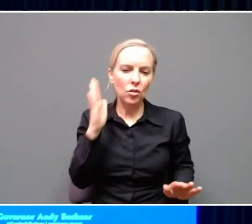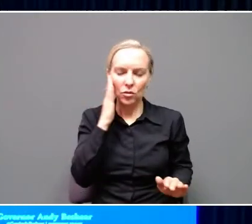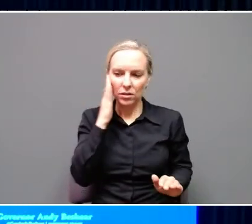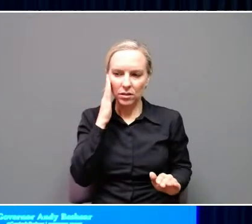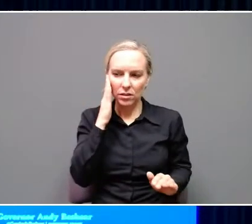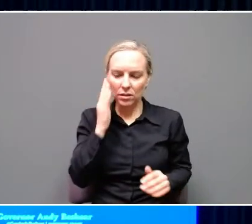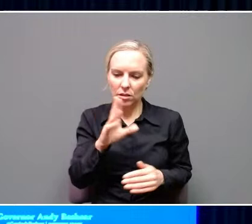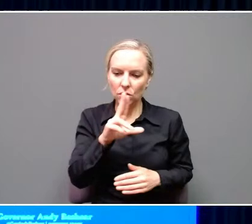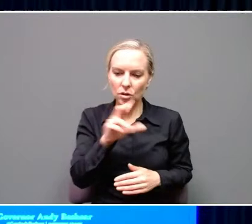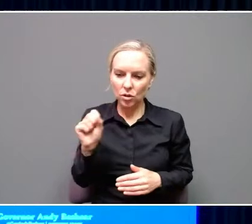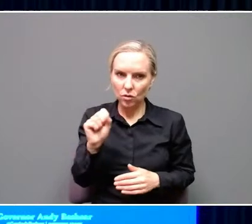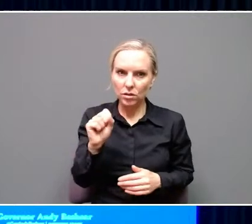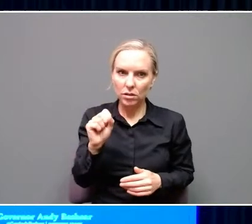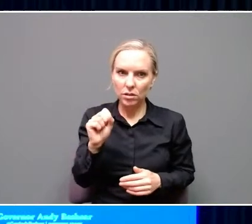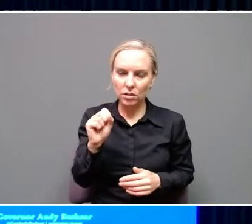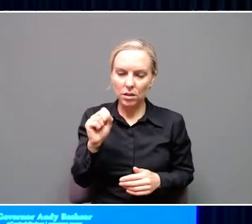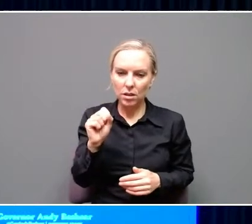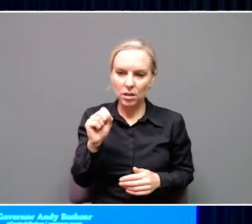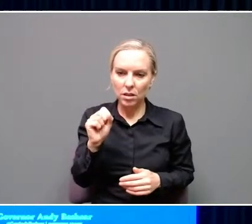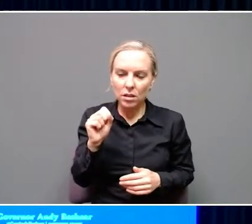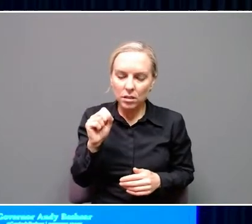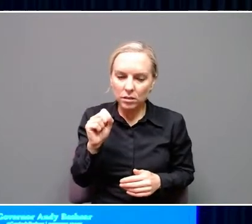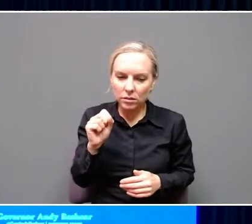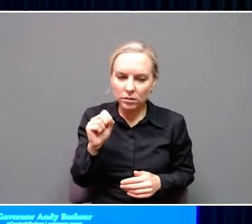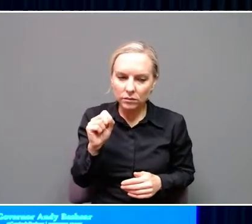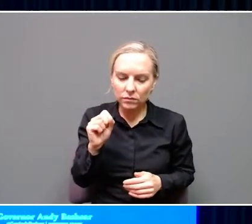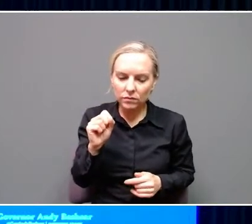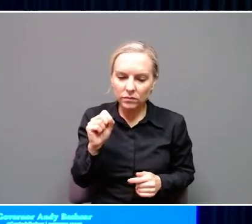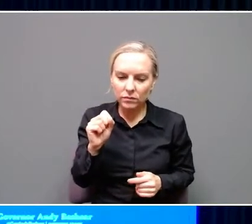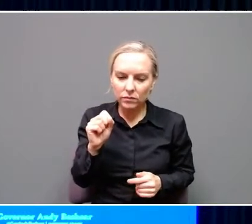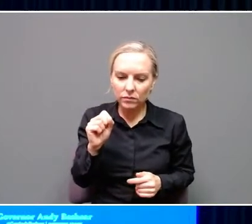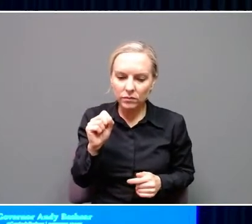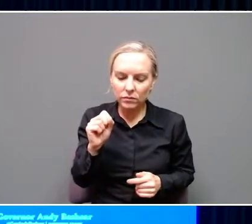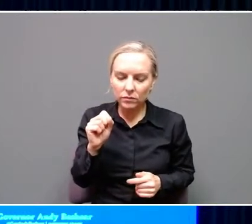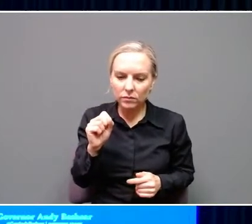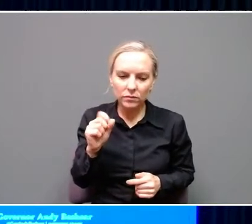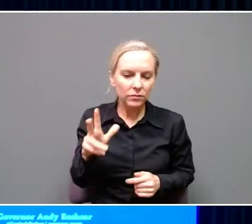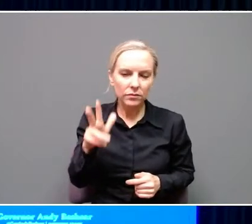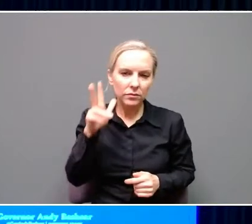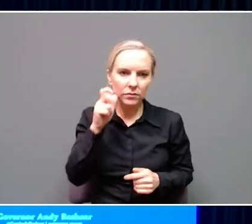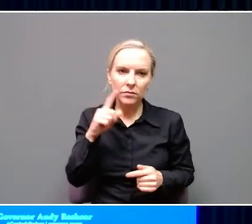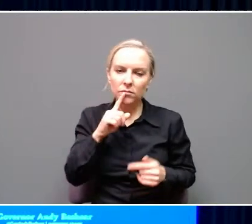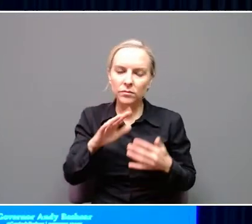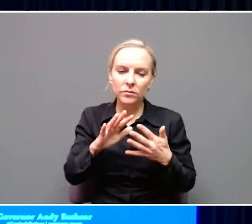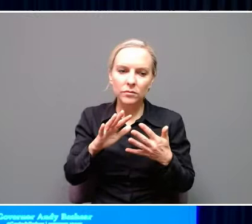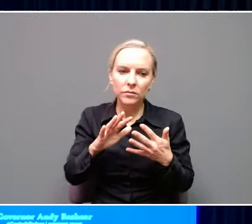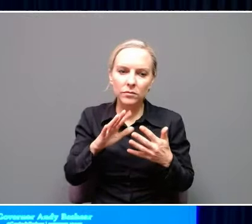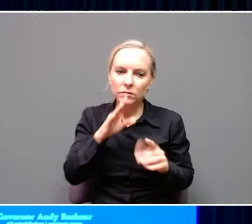Court appears Debbie? poised to overturn Roe v. Wade. Are you hearing me?